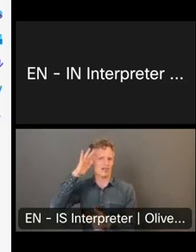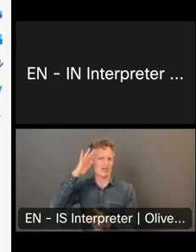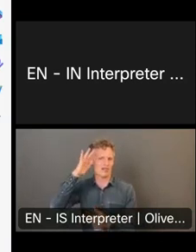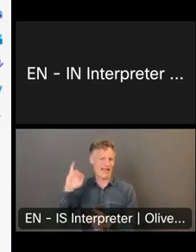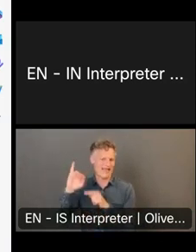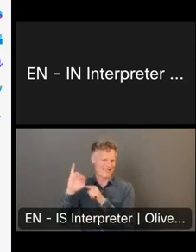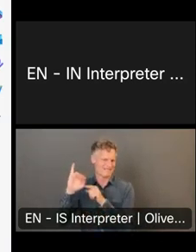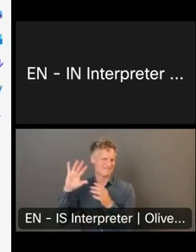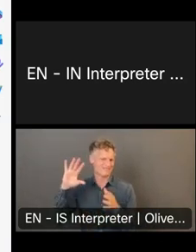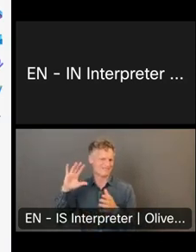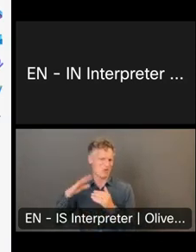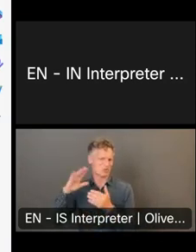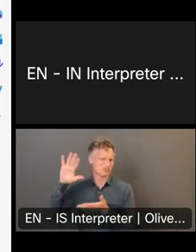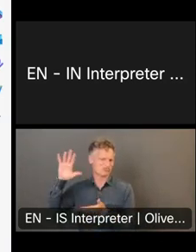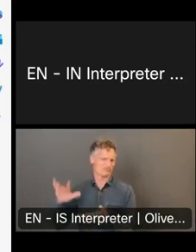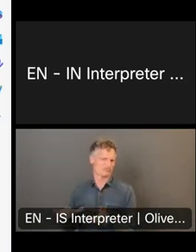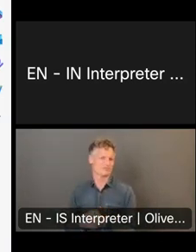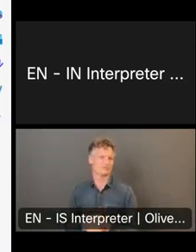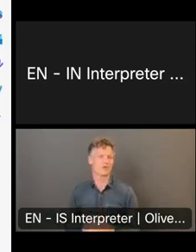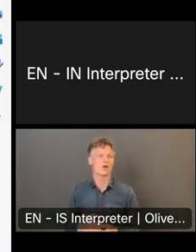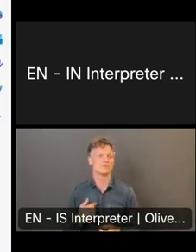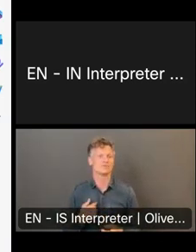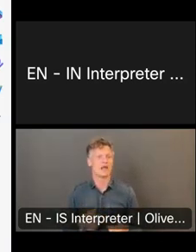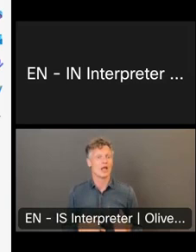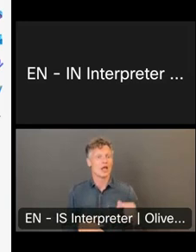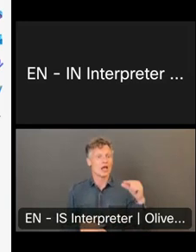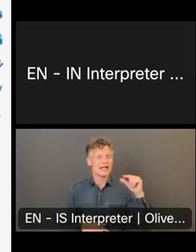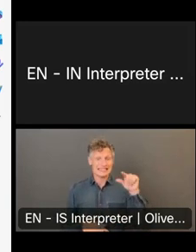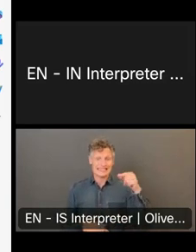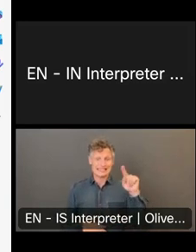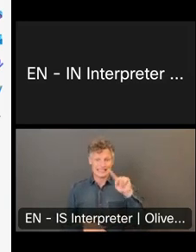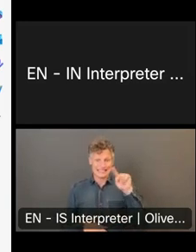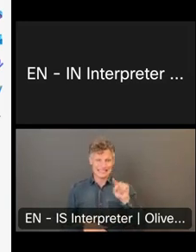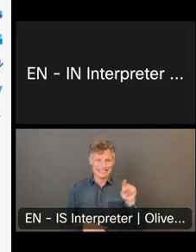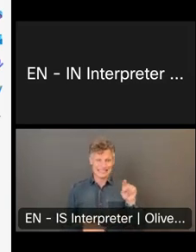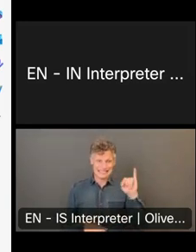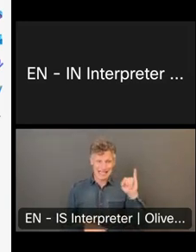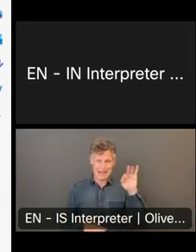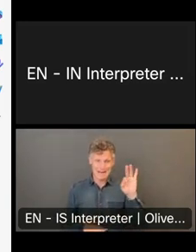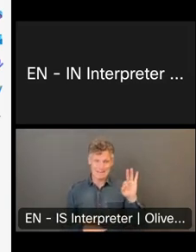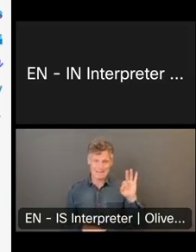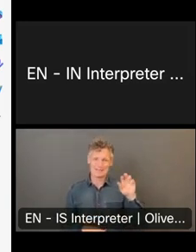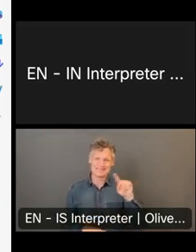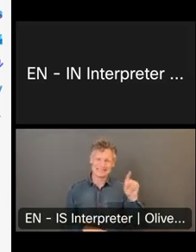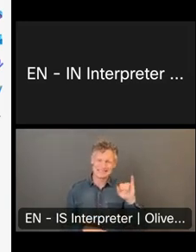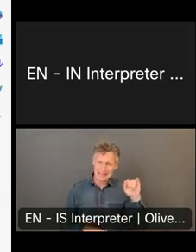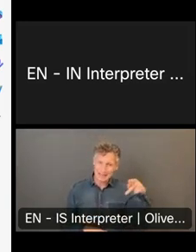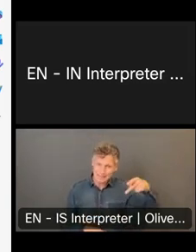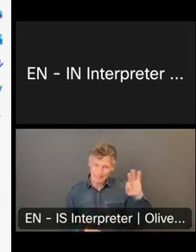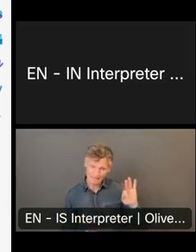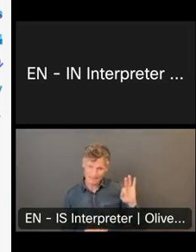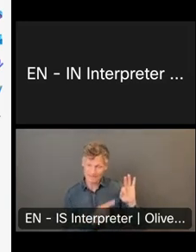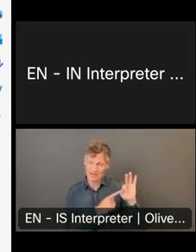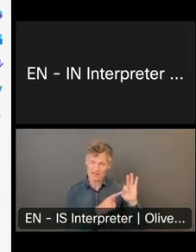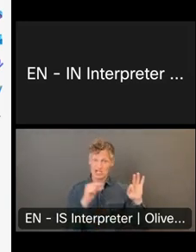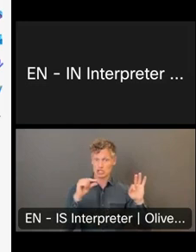I combine Grice here with ZIP. So implicitly, the dualistic system is built on, well, really